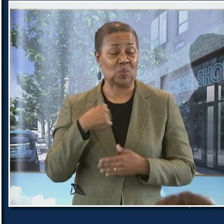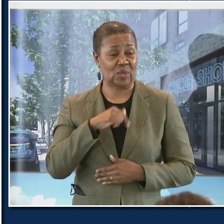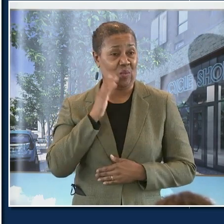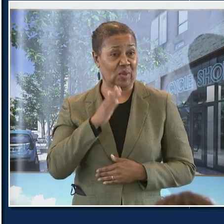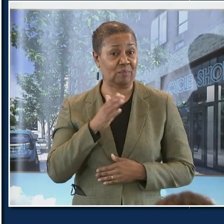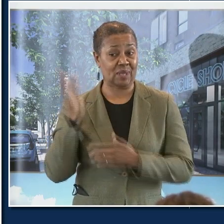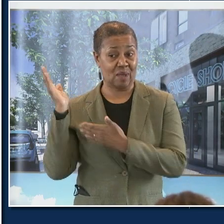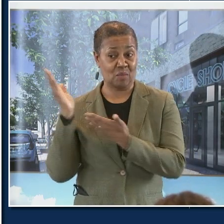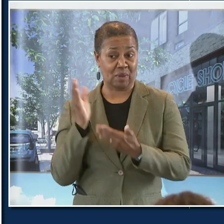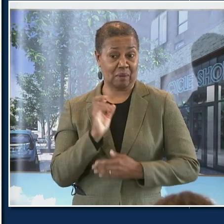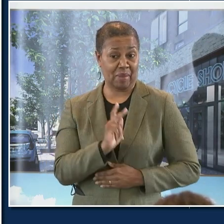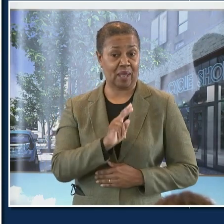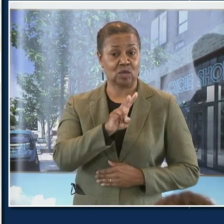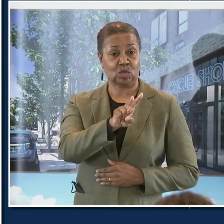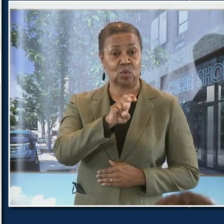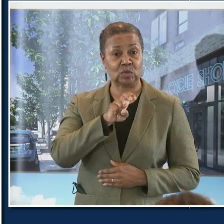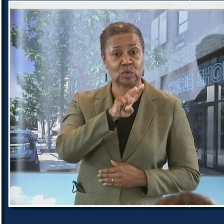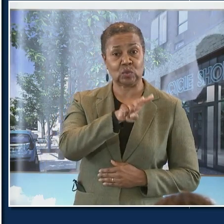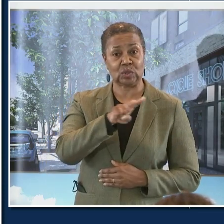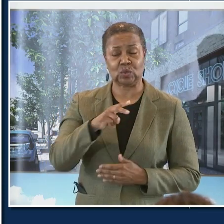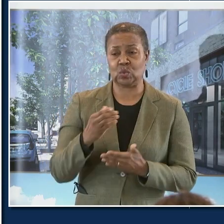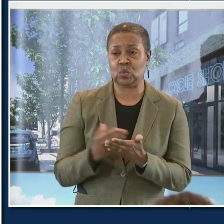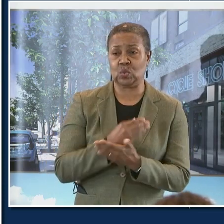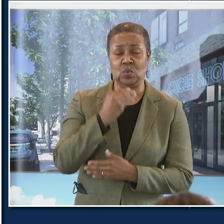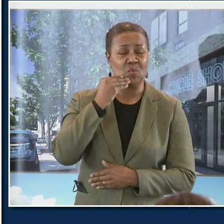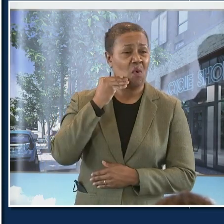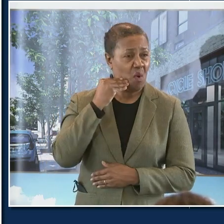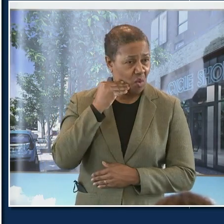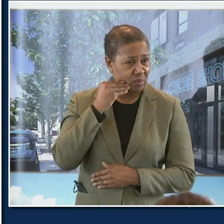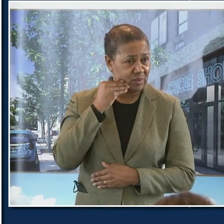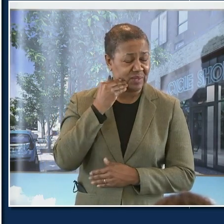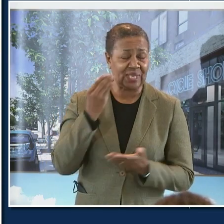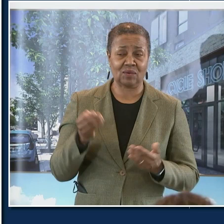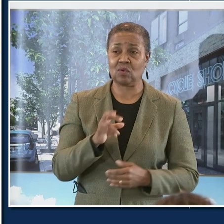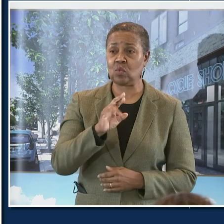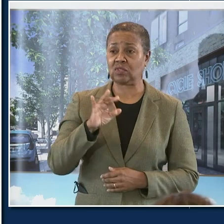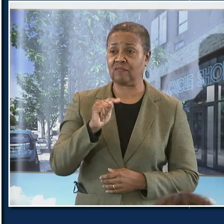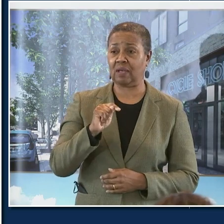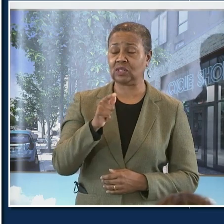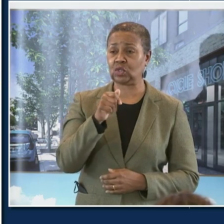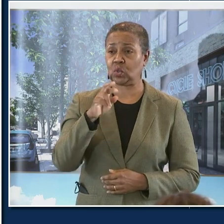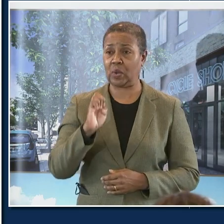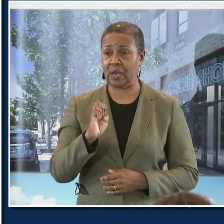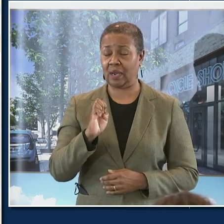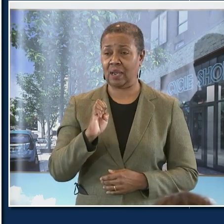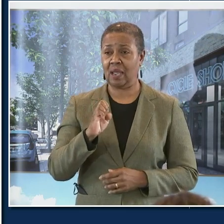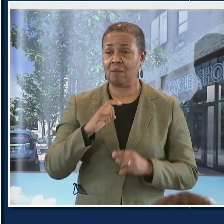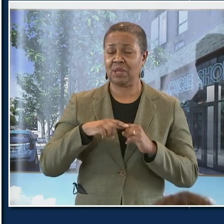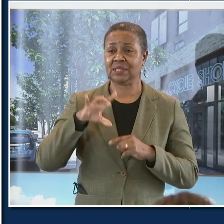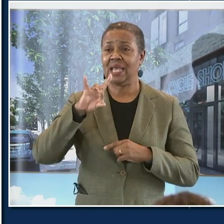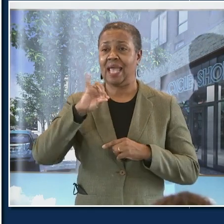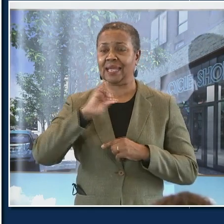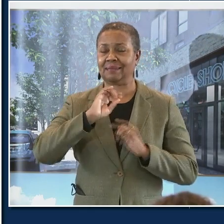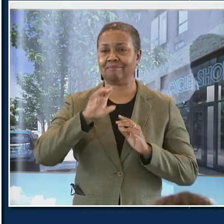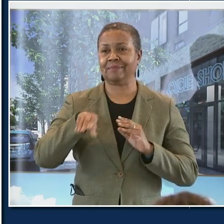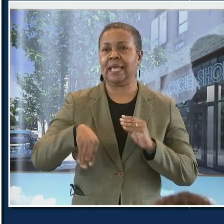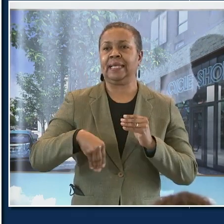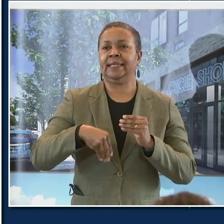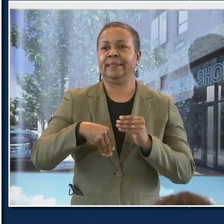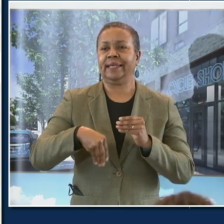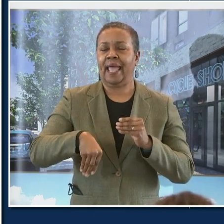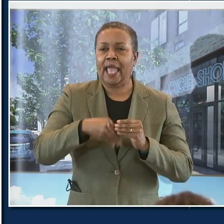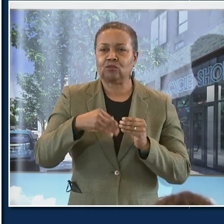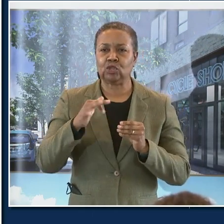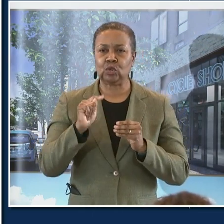be bringing back 222 new homes in Roosevelt Square, including 80 subsidized units for